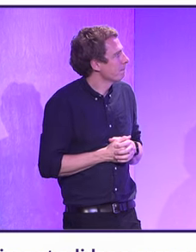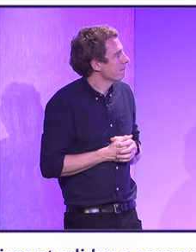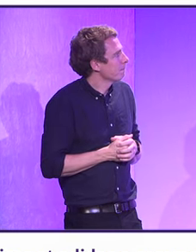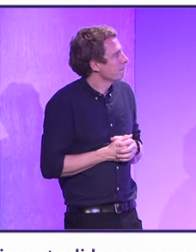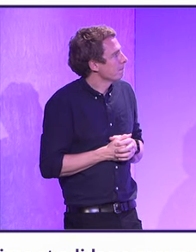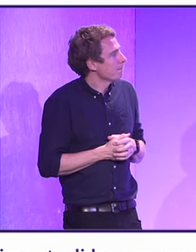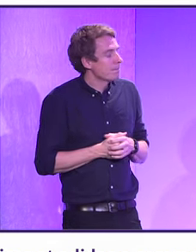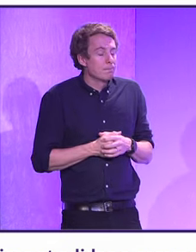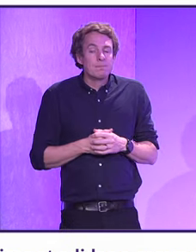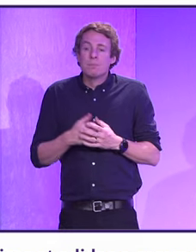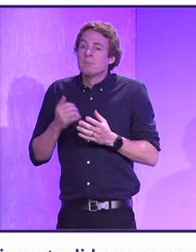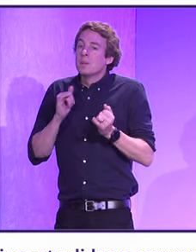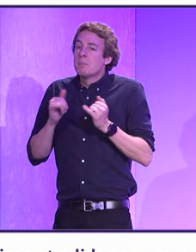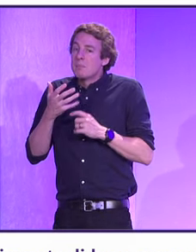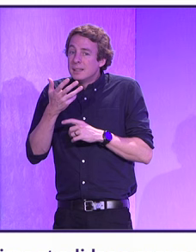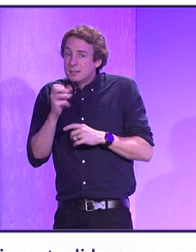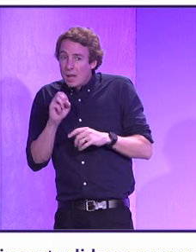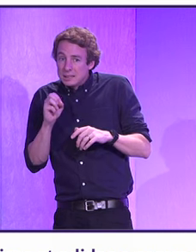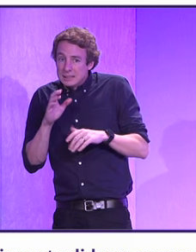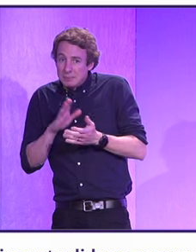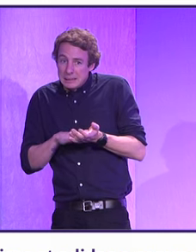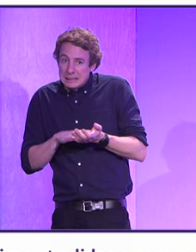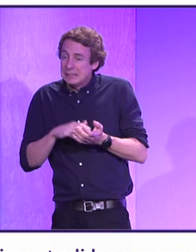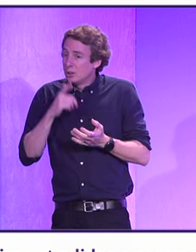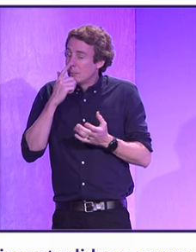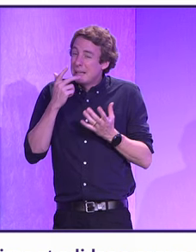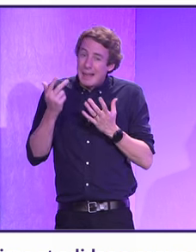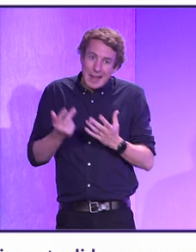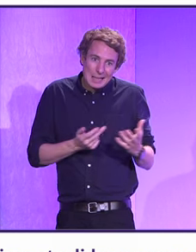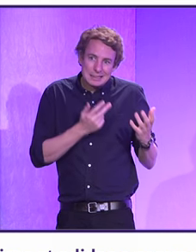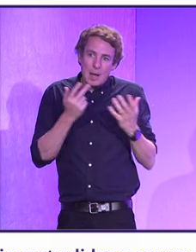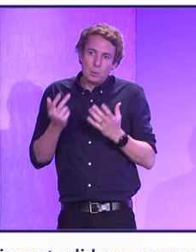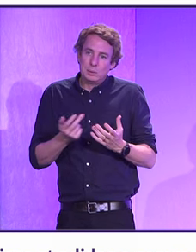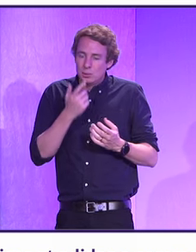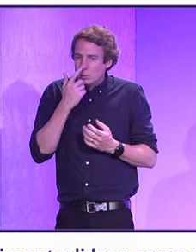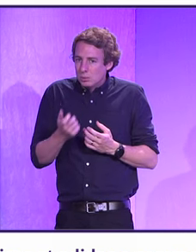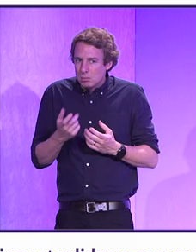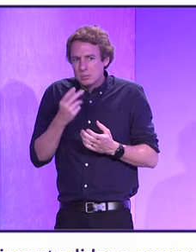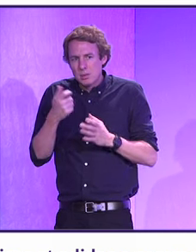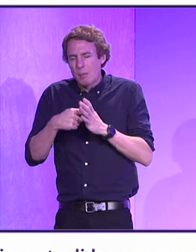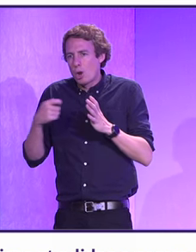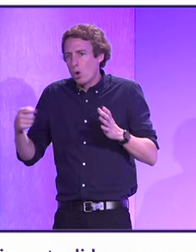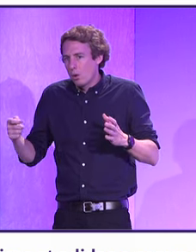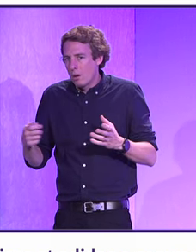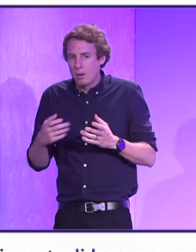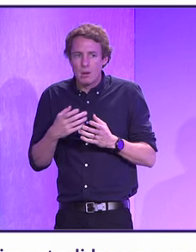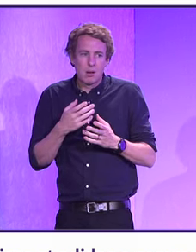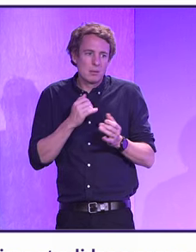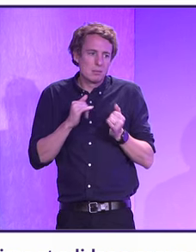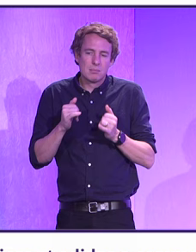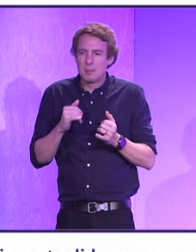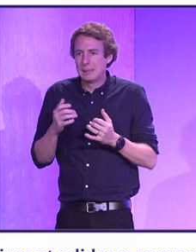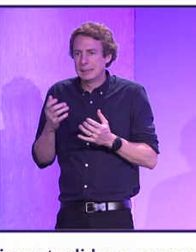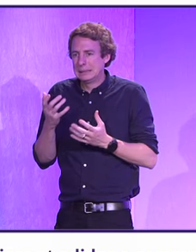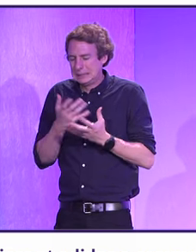is closed, so it can be 90 minutes, as Ravi said, it can be 8 hours. There are some that take longer, so we usually